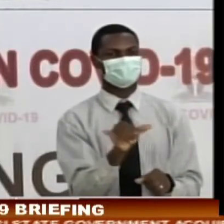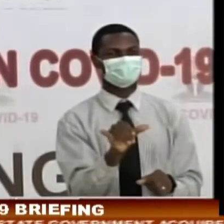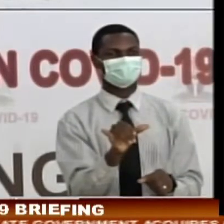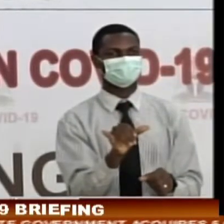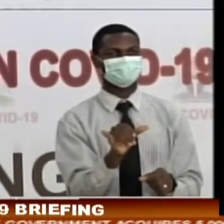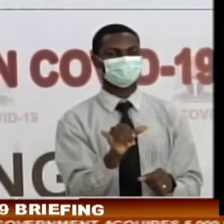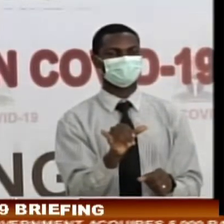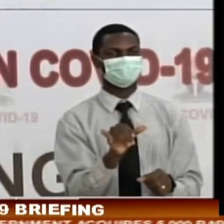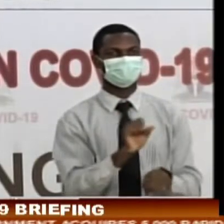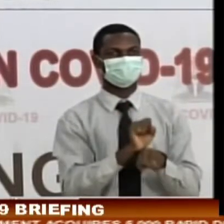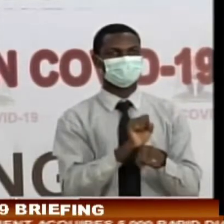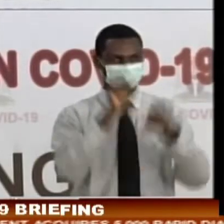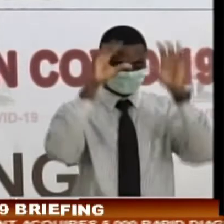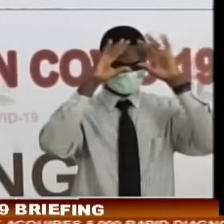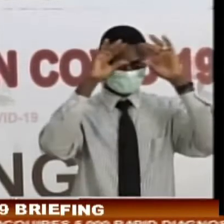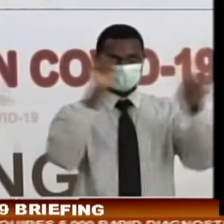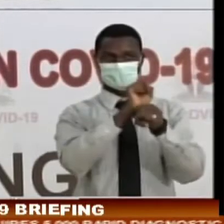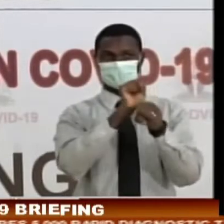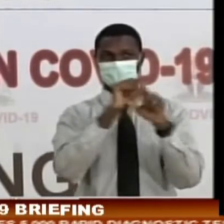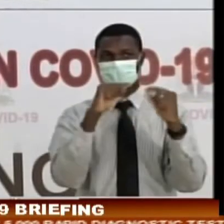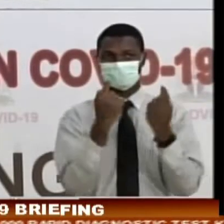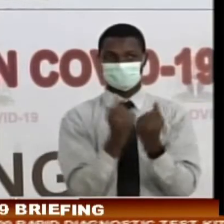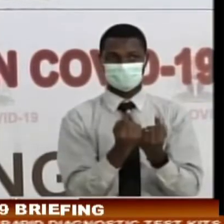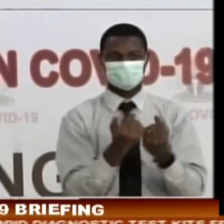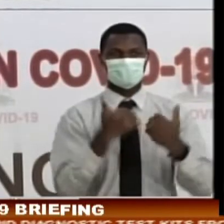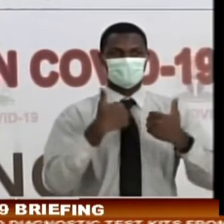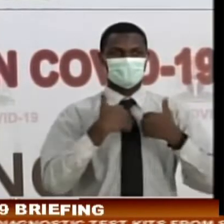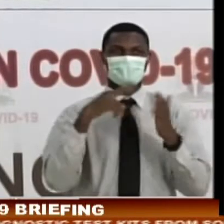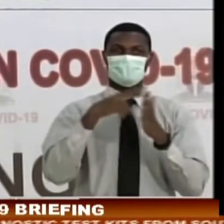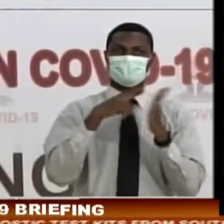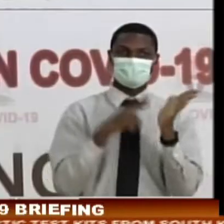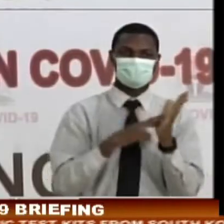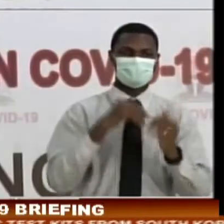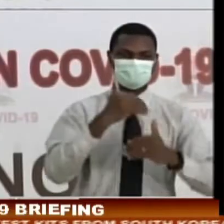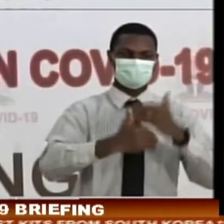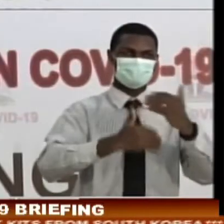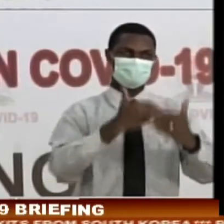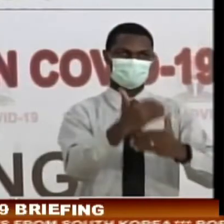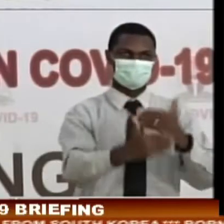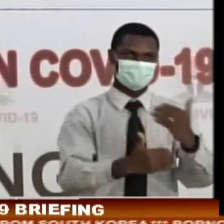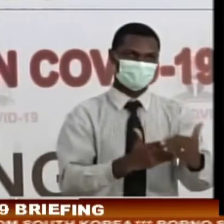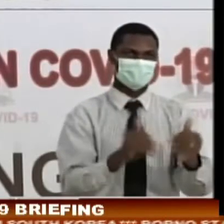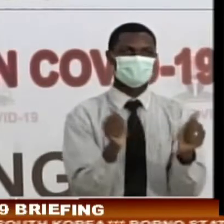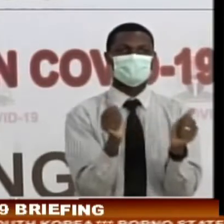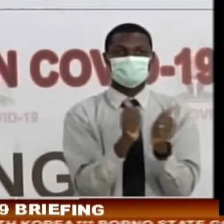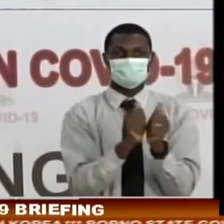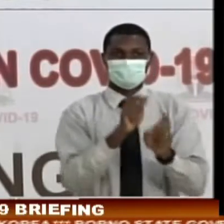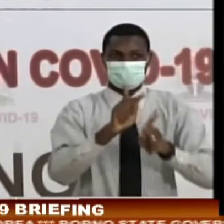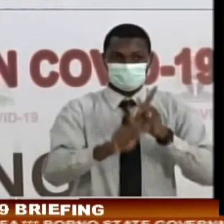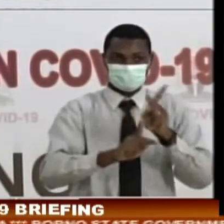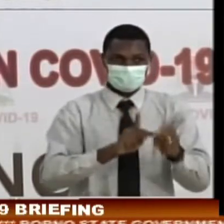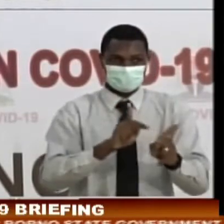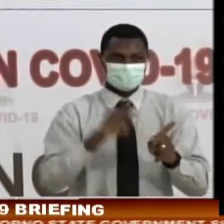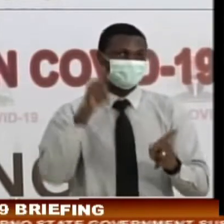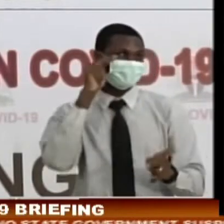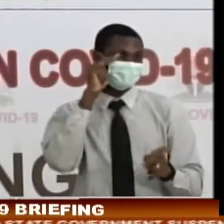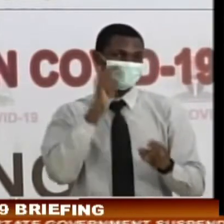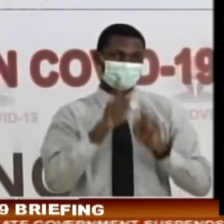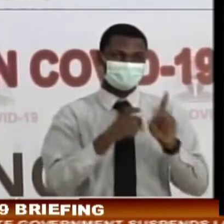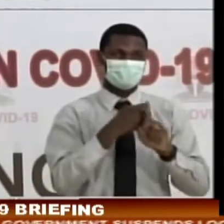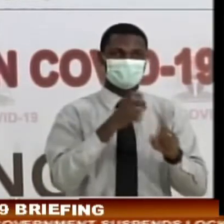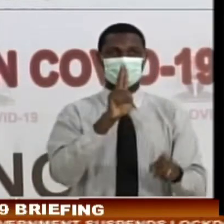task force reported the progress made with the evacuation of some Nigerians from the United